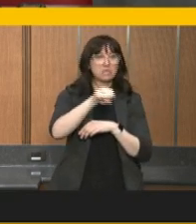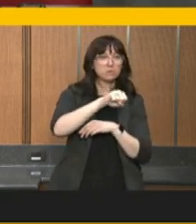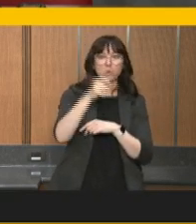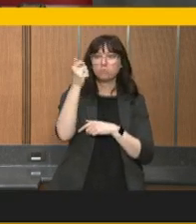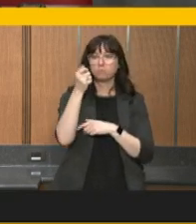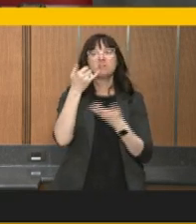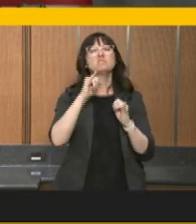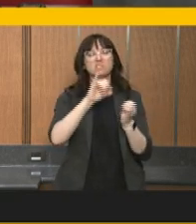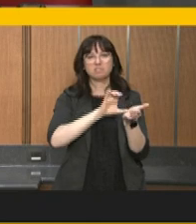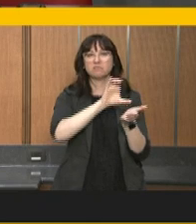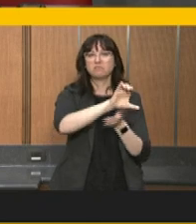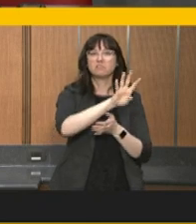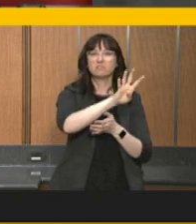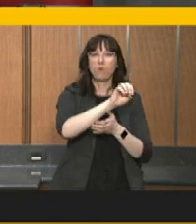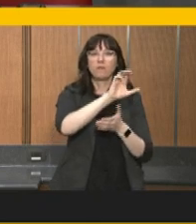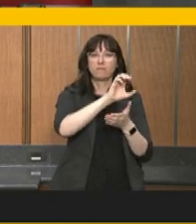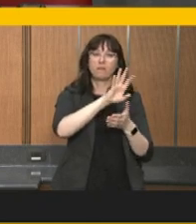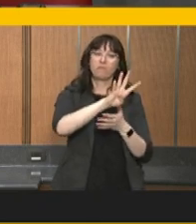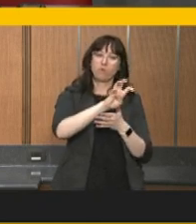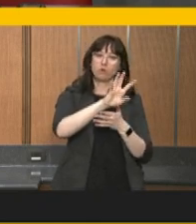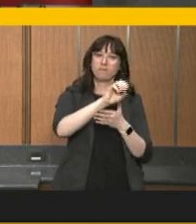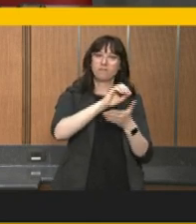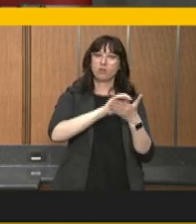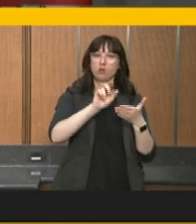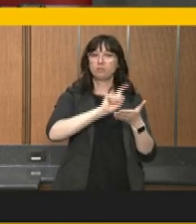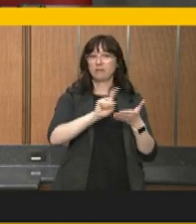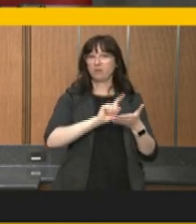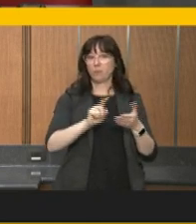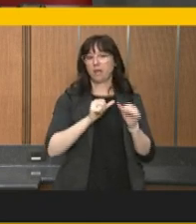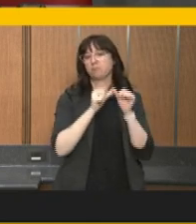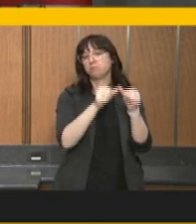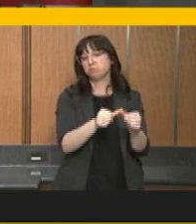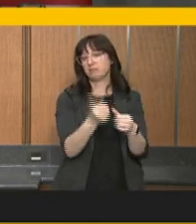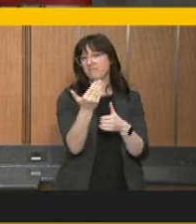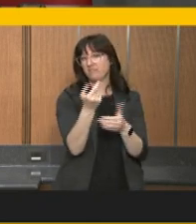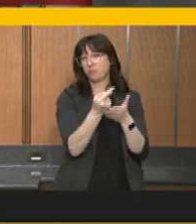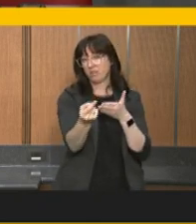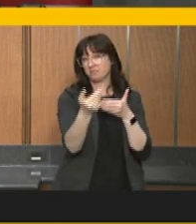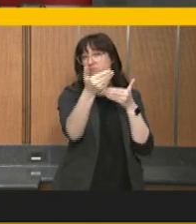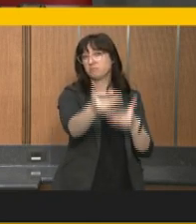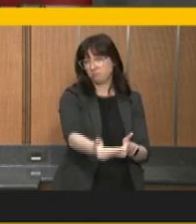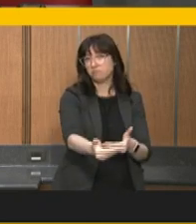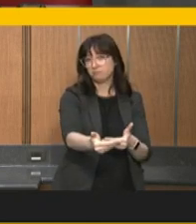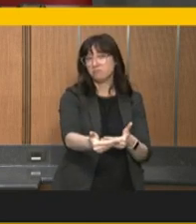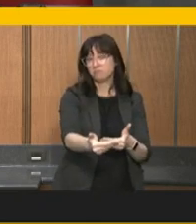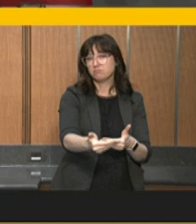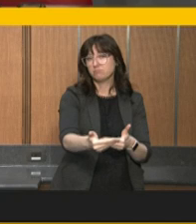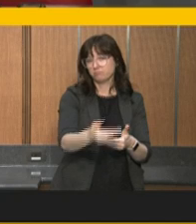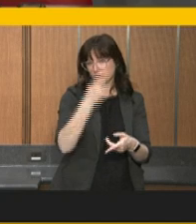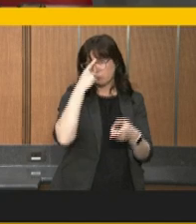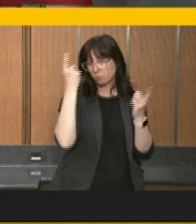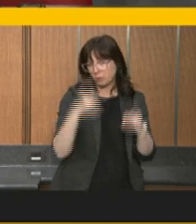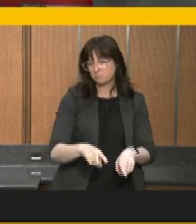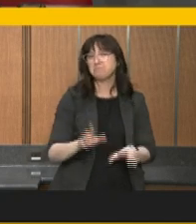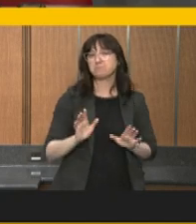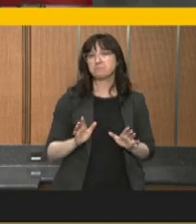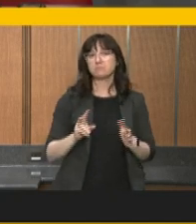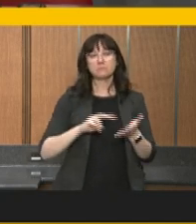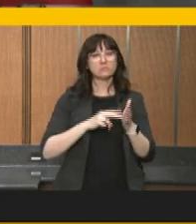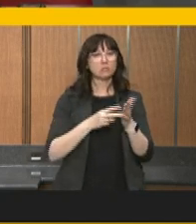about $450 per week for the next 15 weeks. So these are measures to tell Canadians that